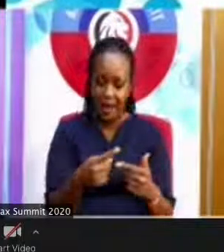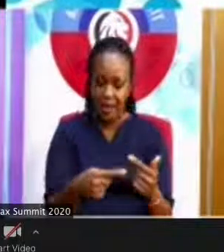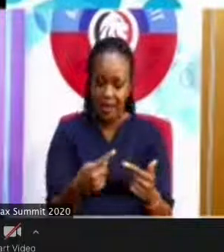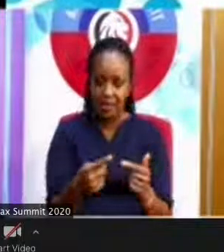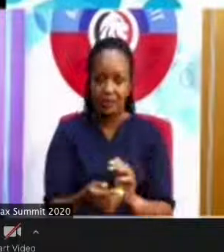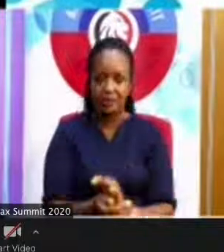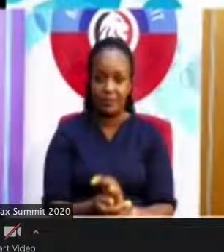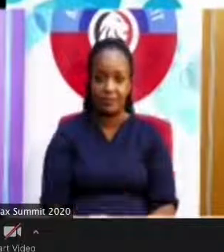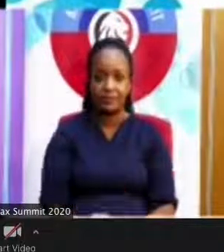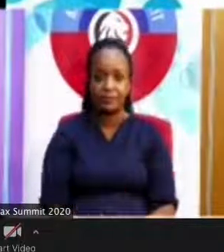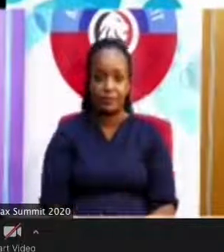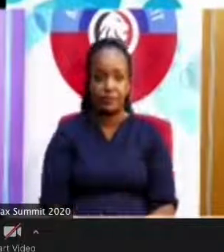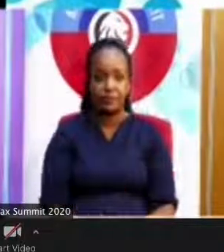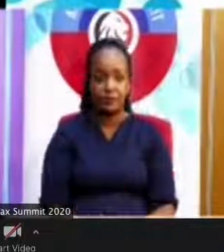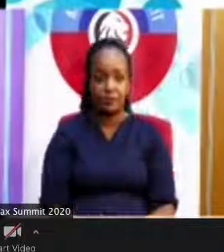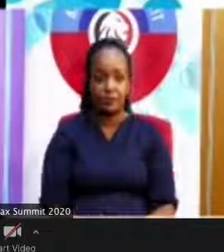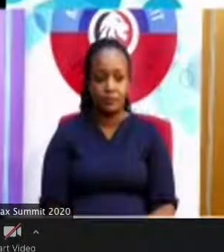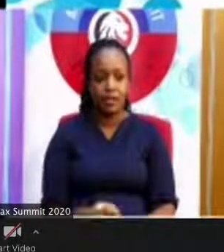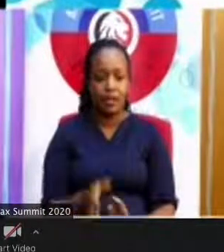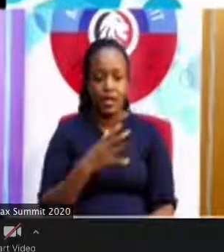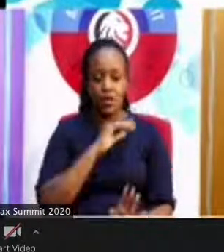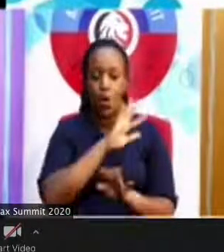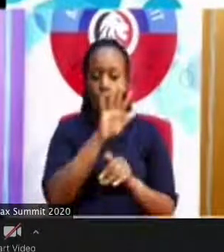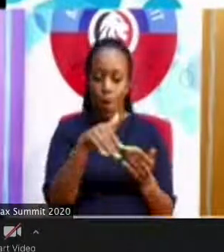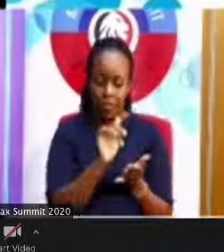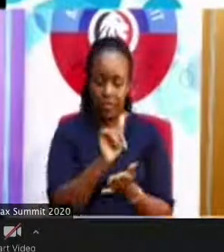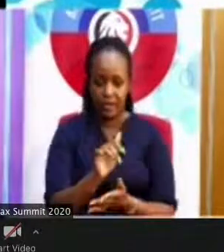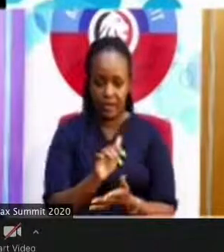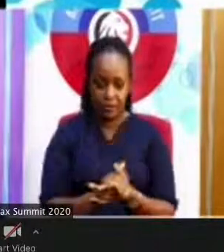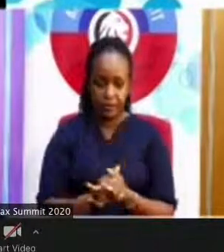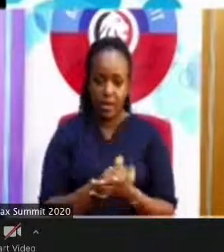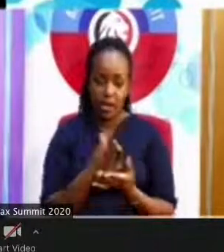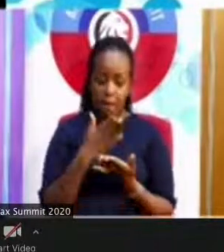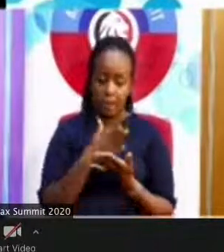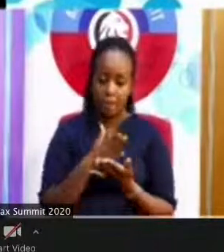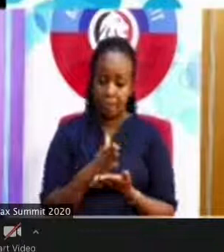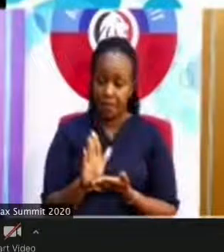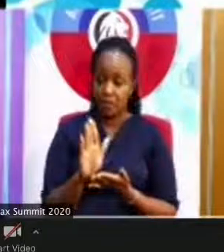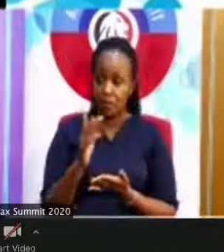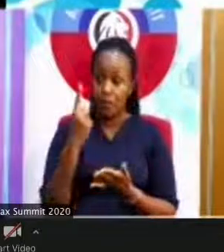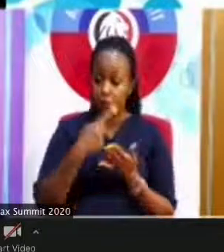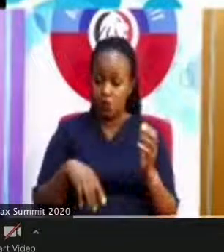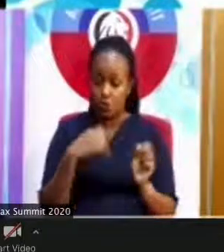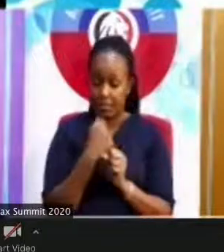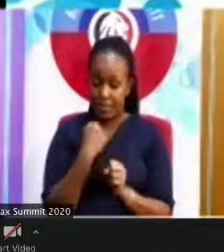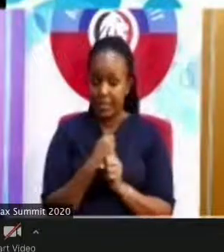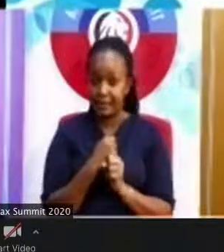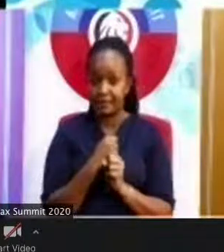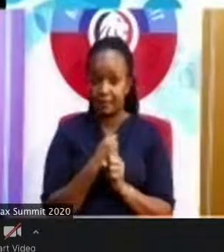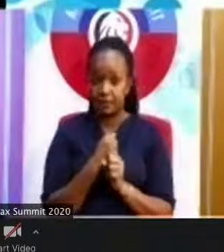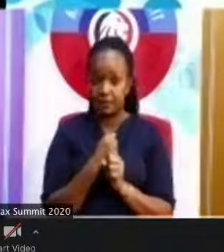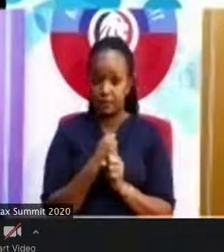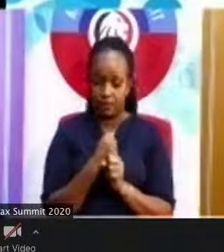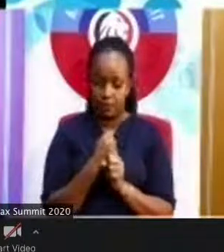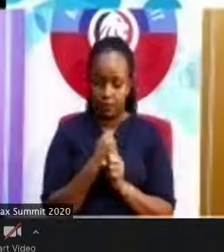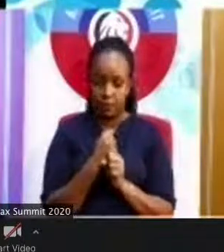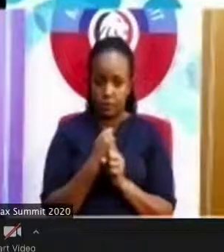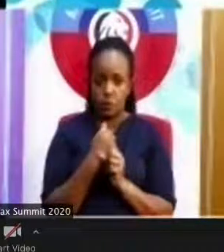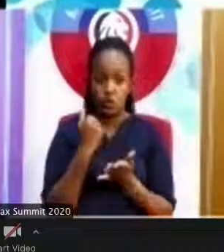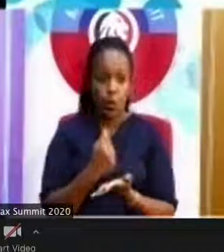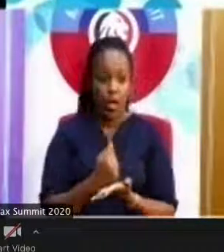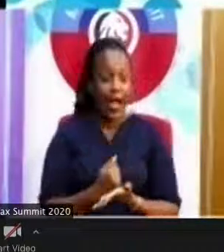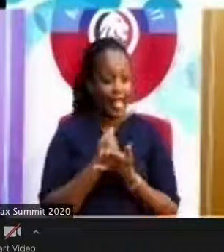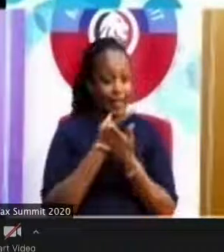maintained, and all of that. Part of what we also did was to assist